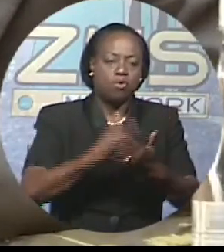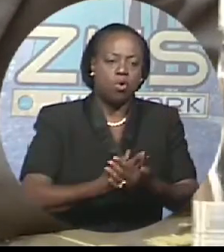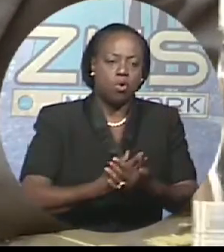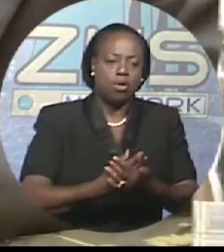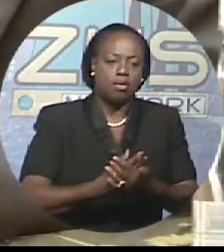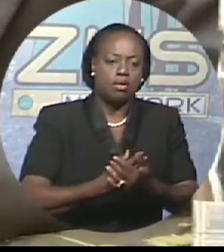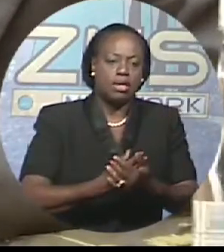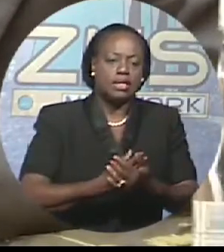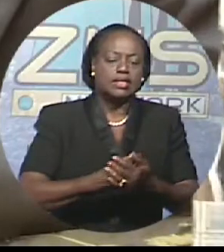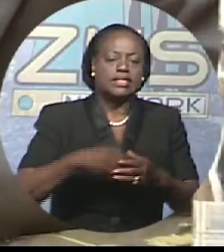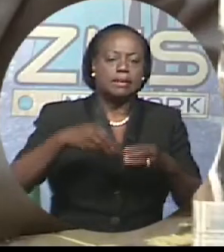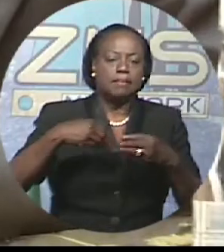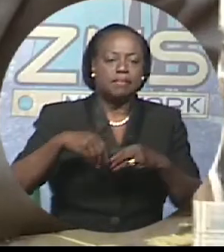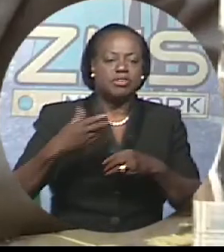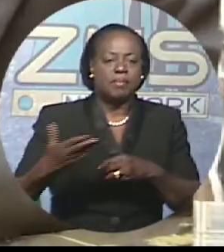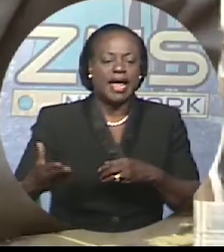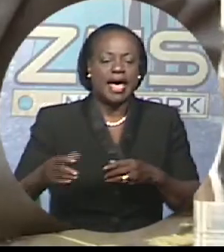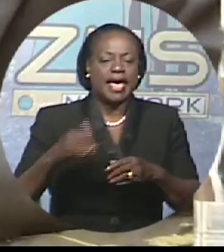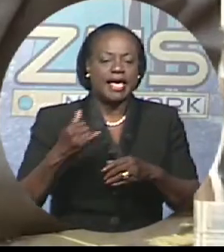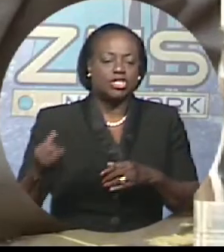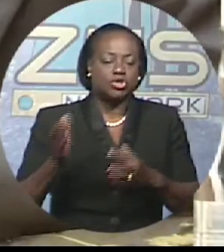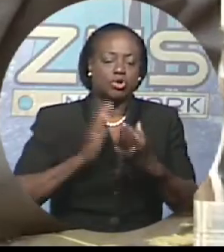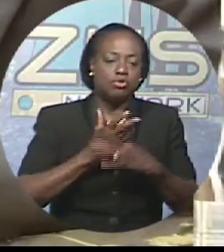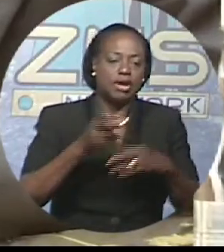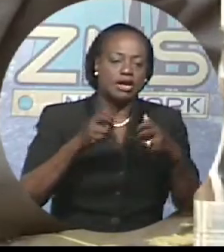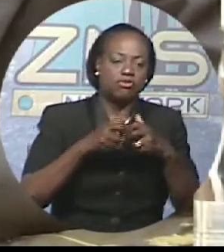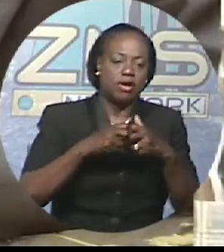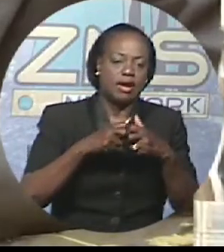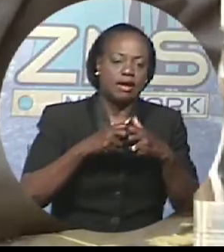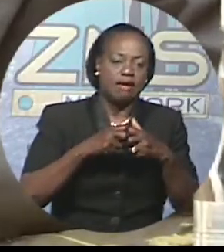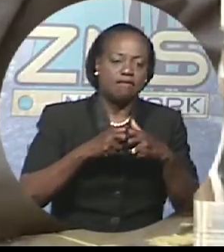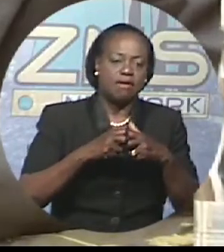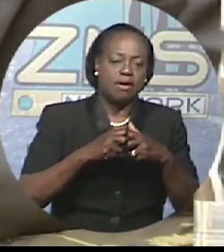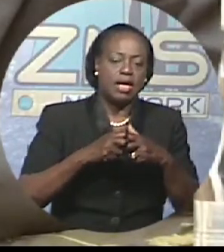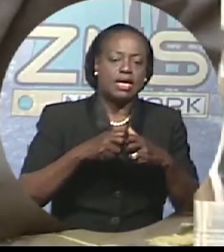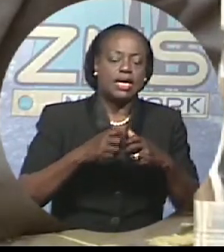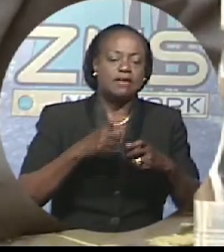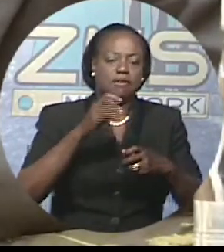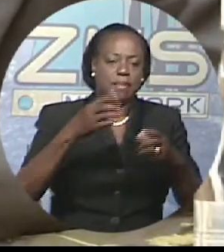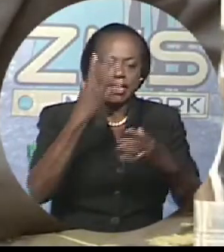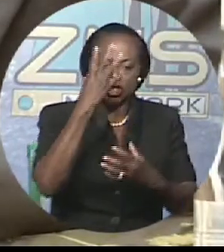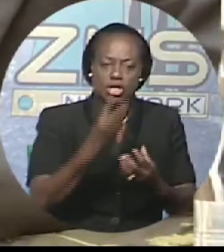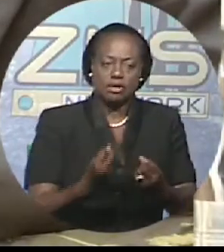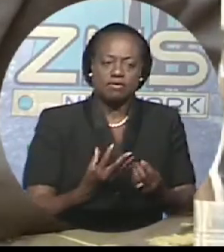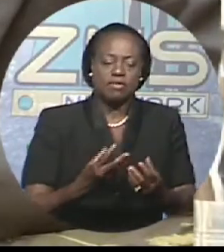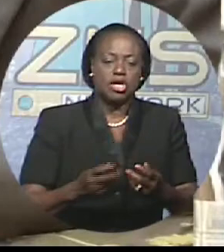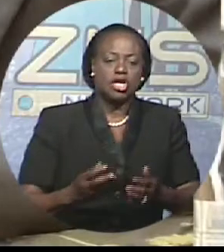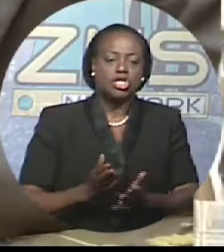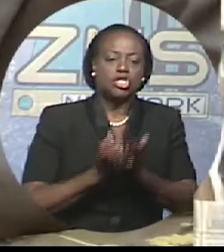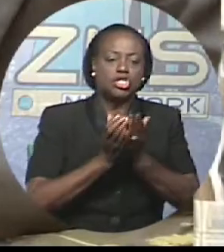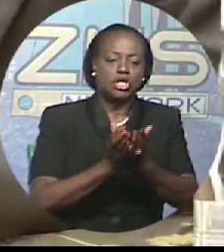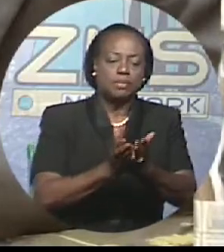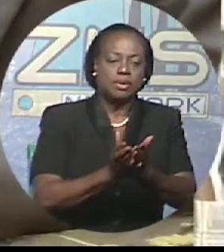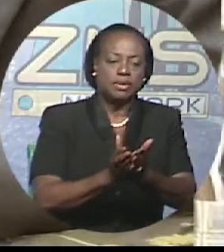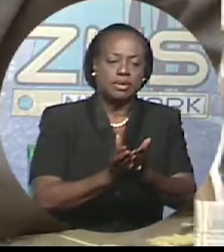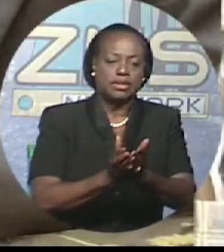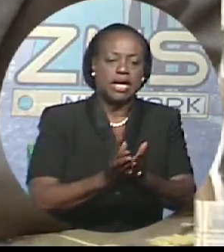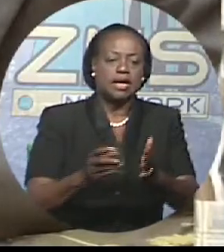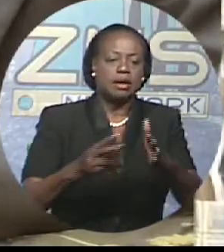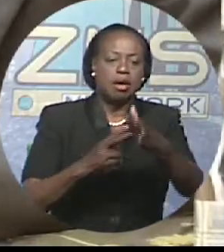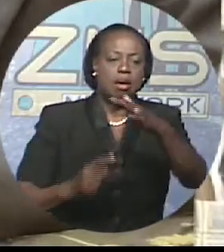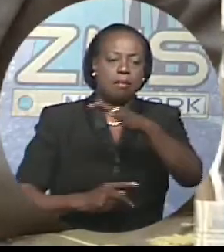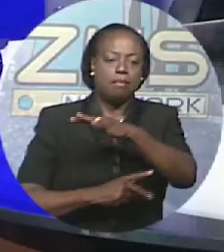existing transactions-oriented approaches. State Minister of Finance Honorable Michael Alkita said the new electronic initiative is all a